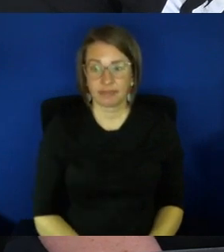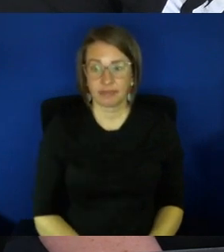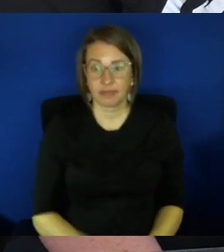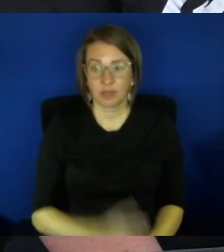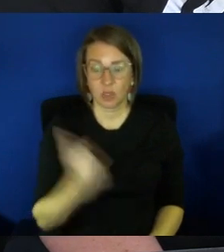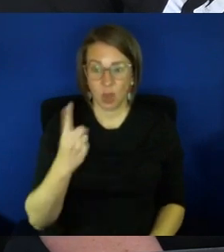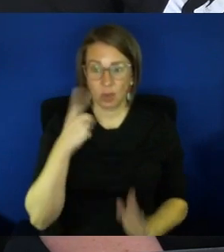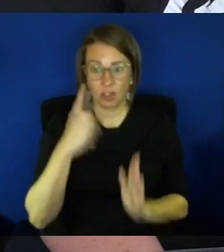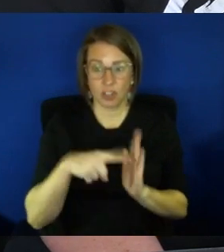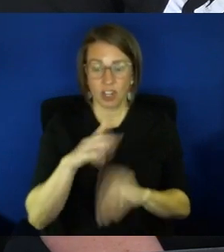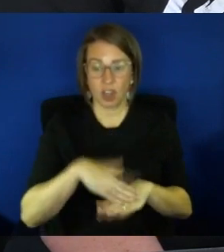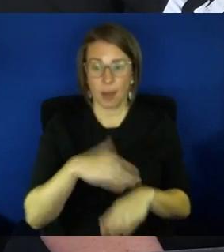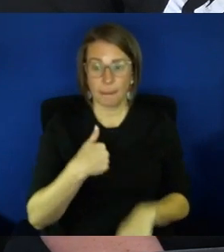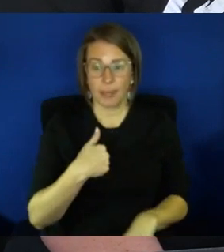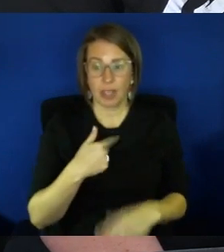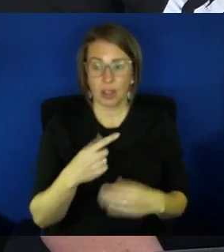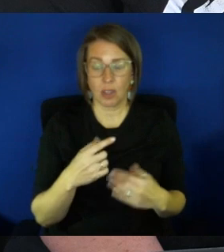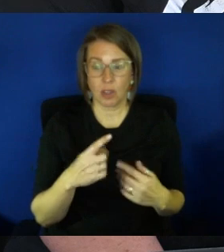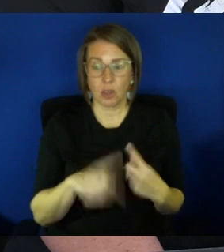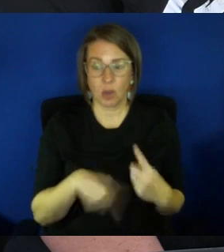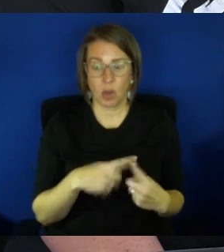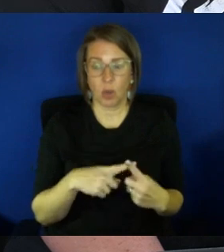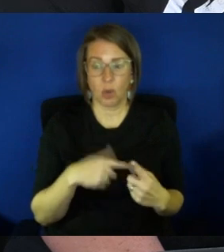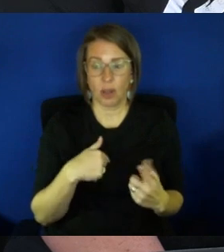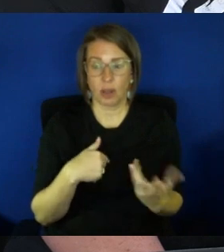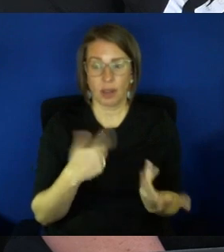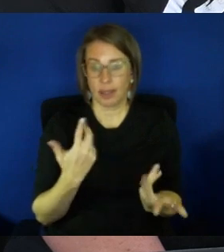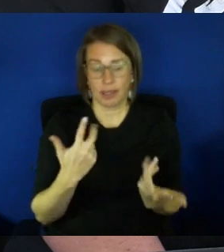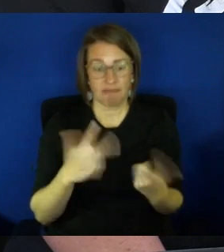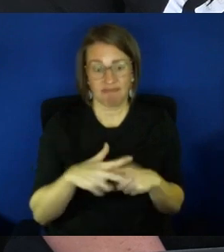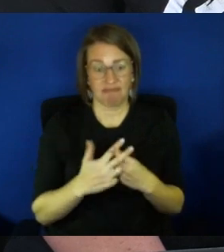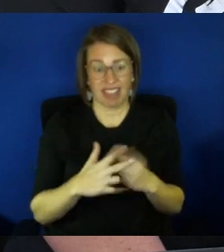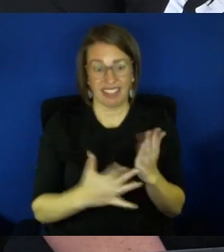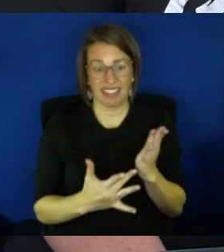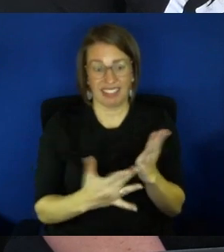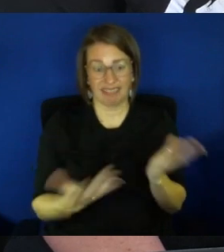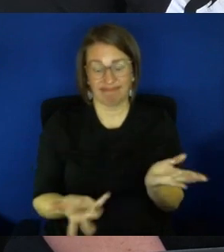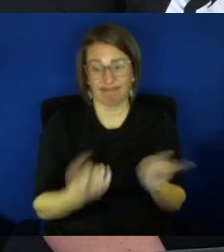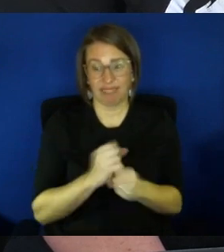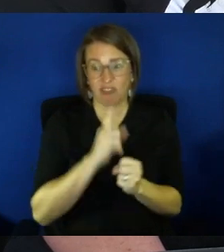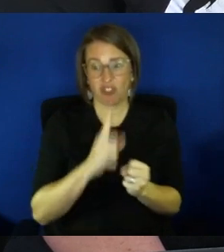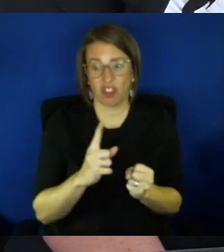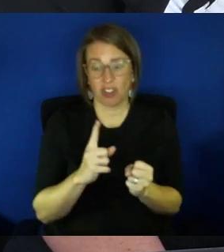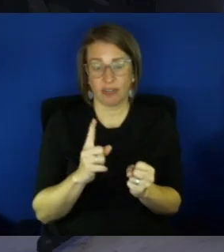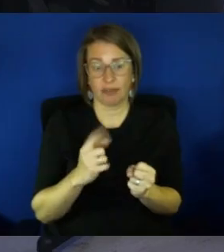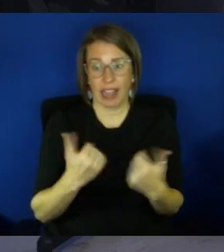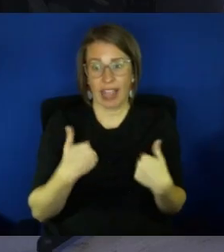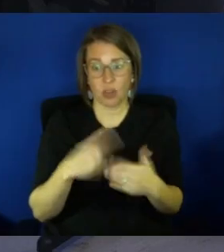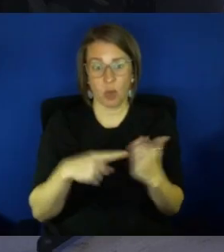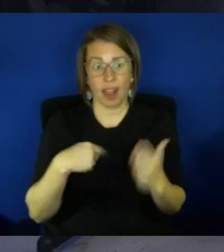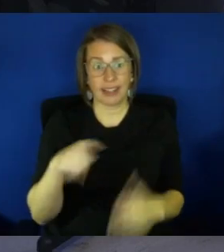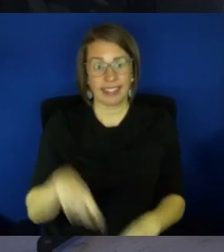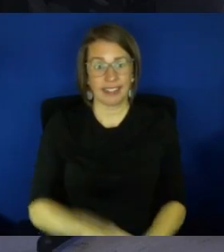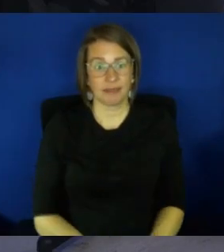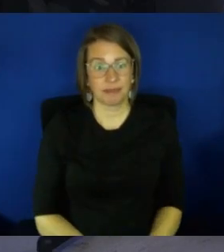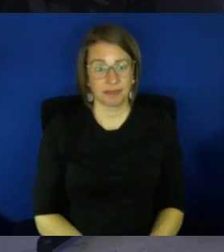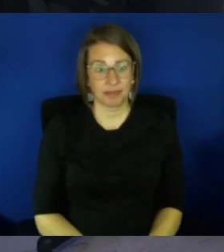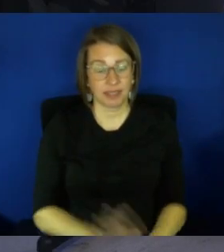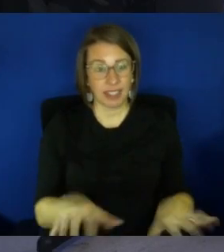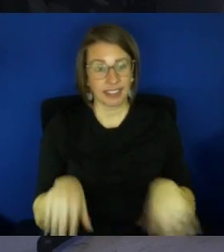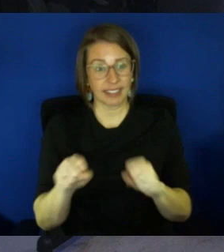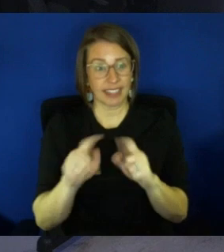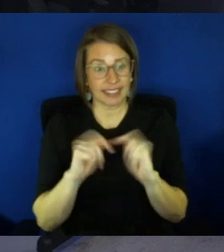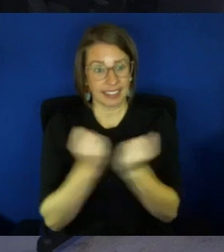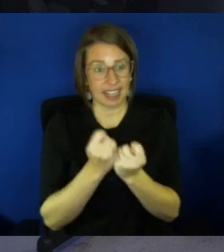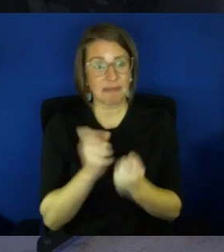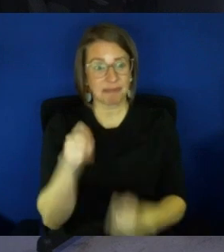I was a maintenance tech for a battalion. He'd always just make sure I had what I needed. Oh, that's awesome. It takes a team. It is. In the It